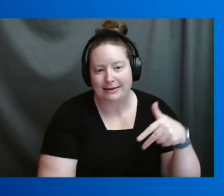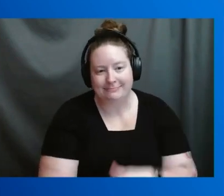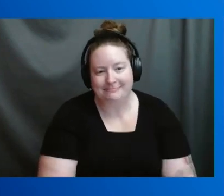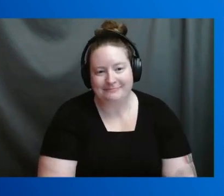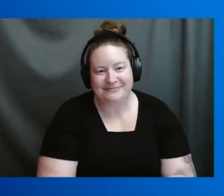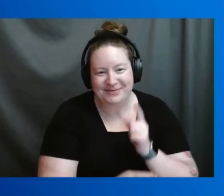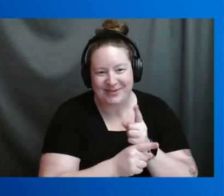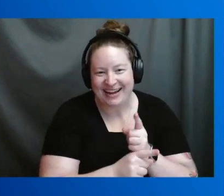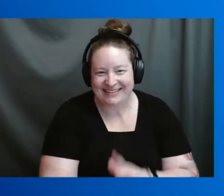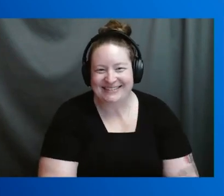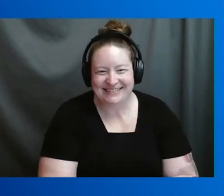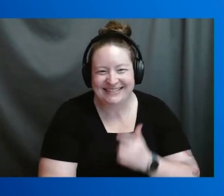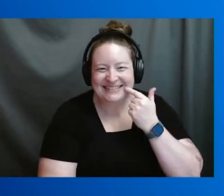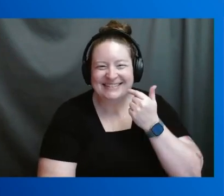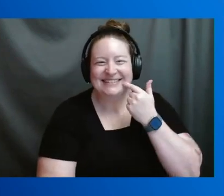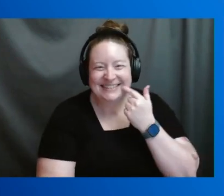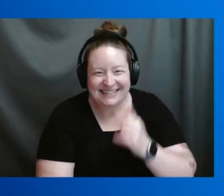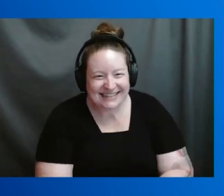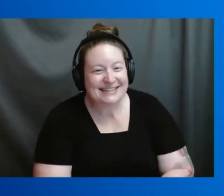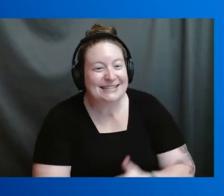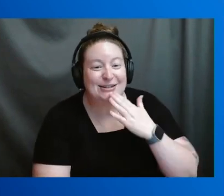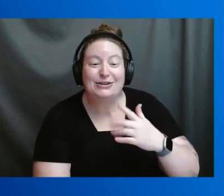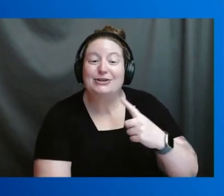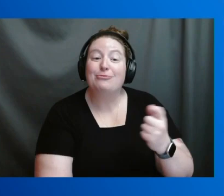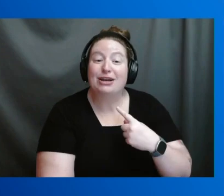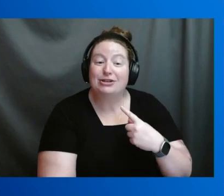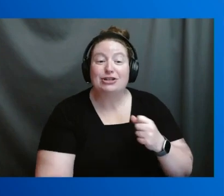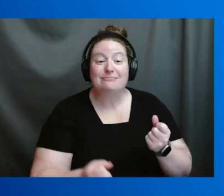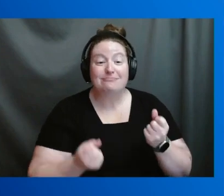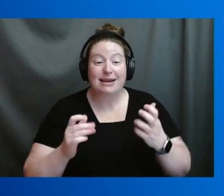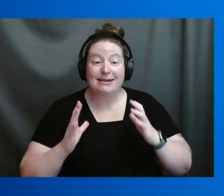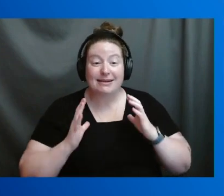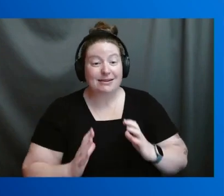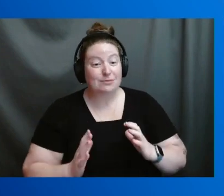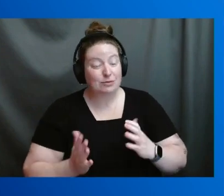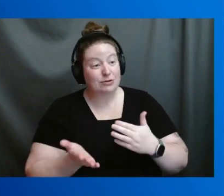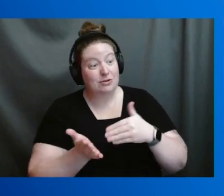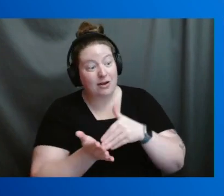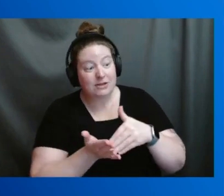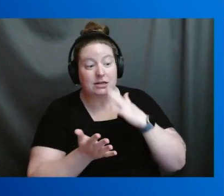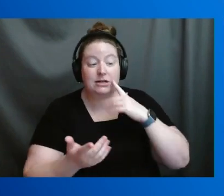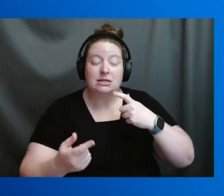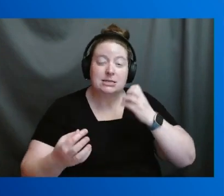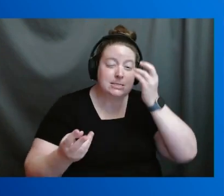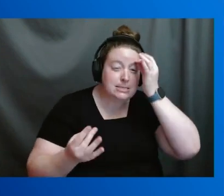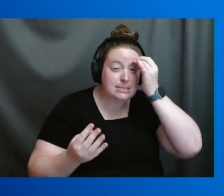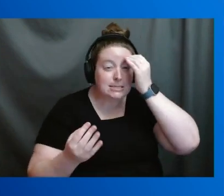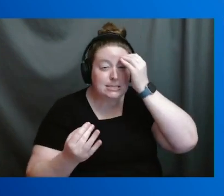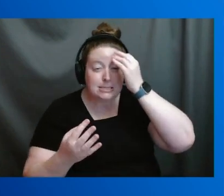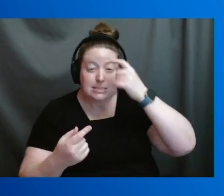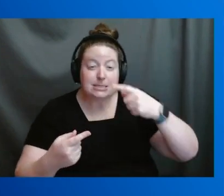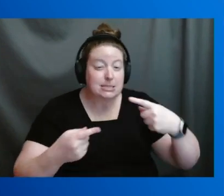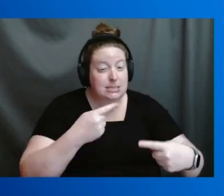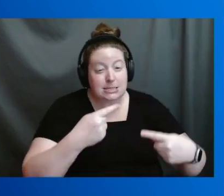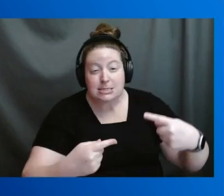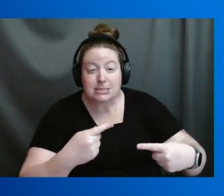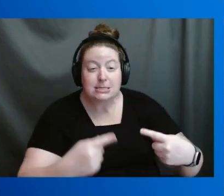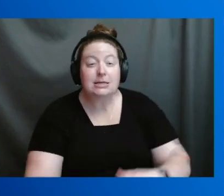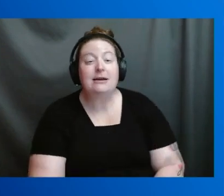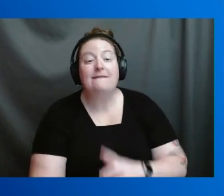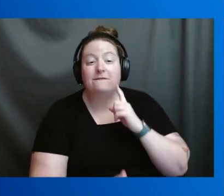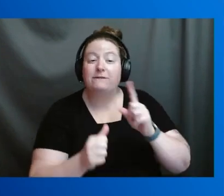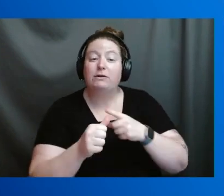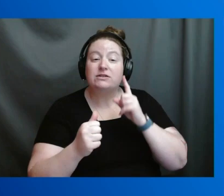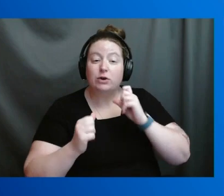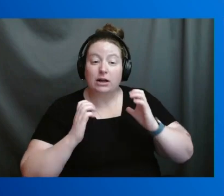It's a good question, James, and one that a lot of our customers often debate with and work through. The first thing I'll always talk about to customers is